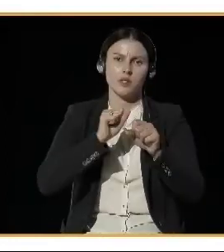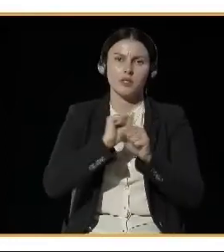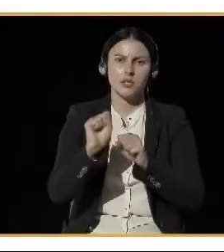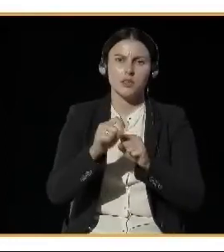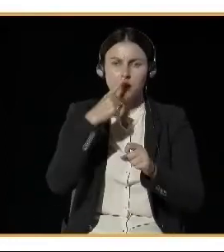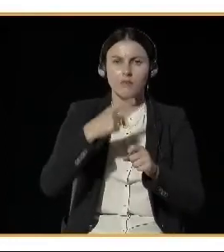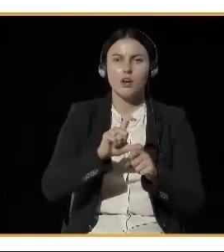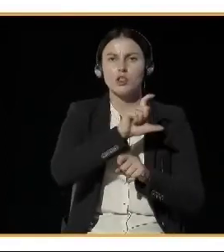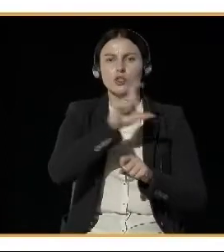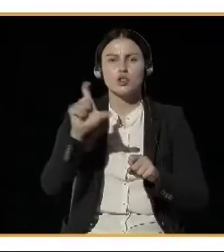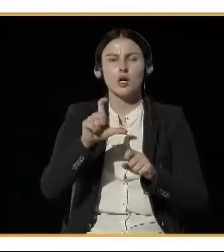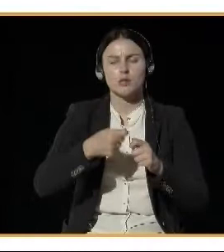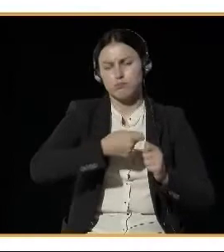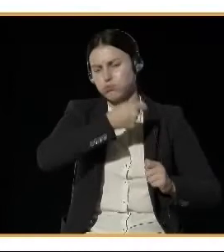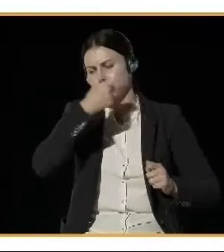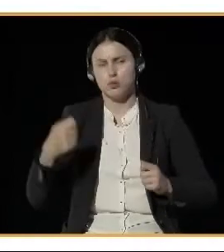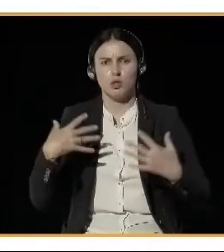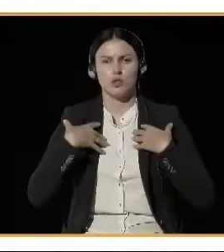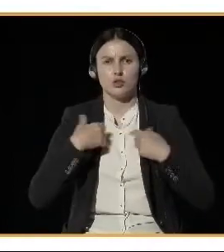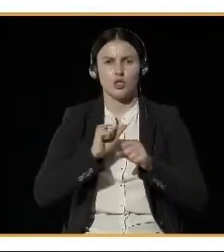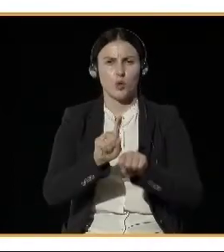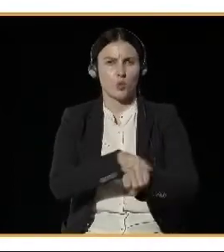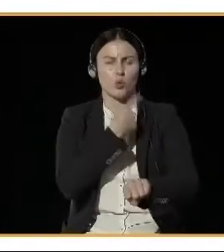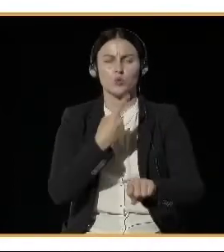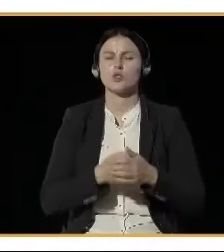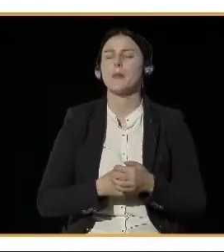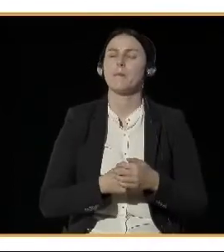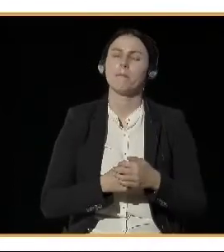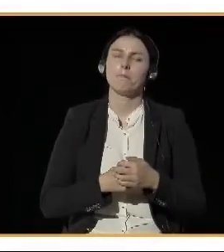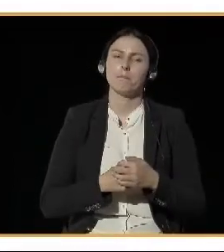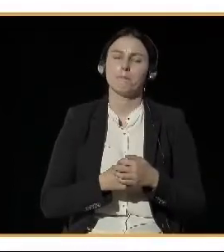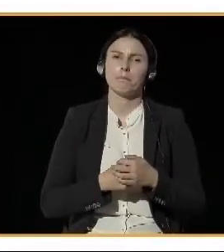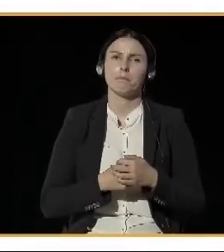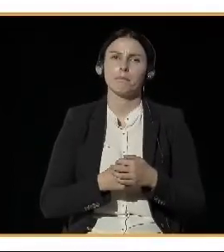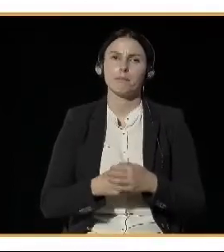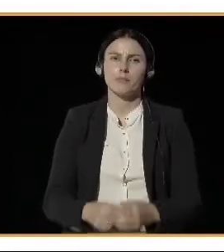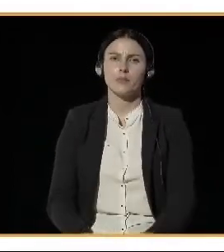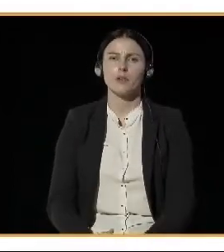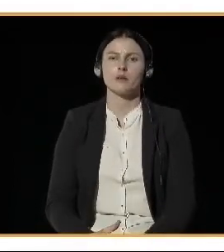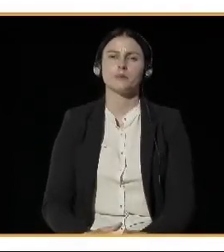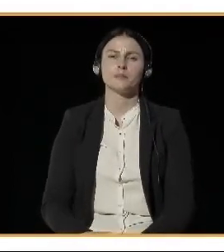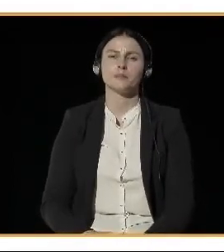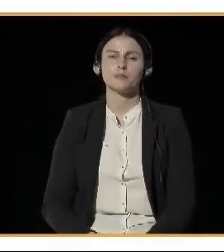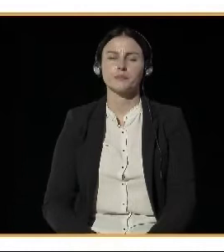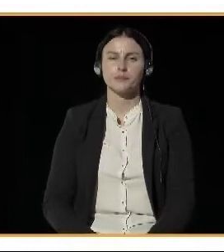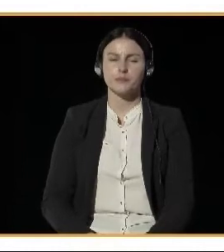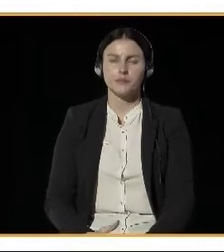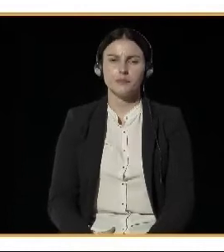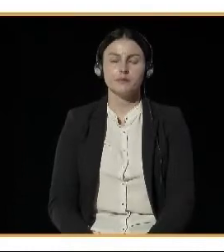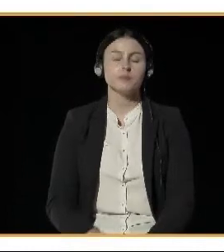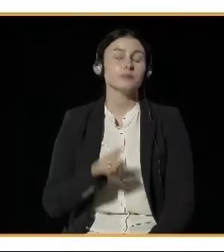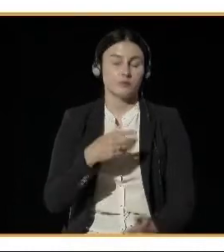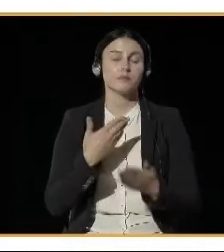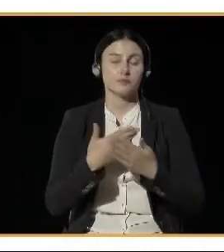So more and more people can reach old age, so this pyramid is expanding at the top.